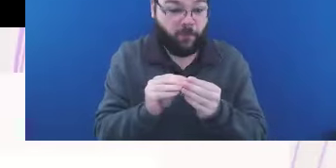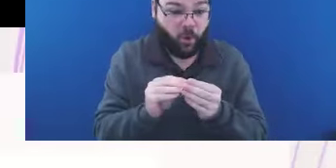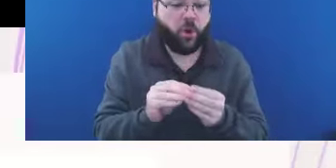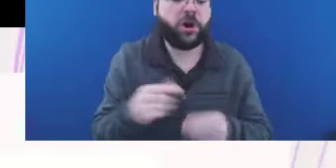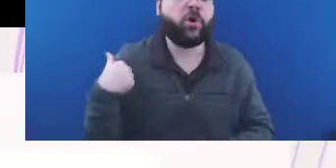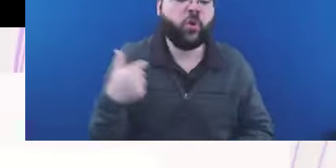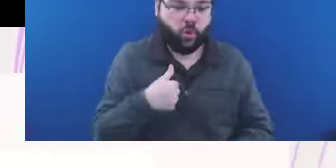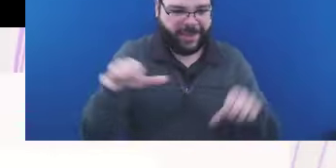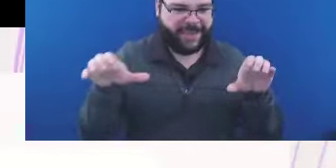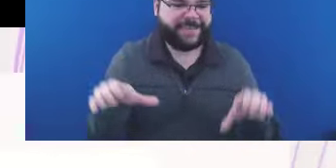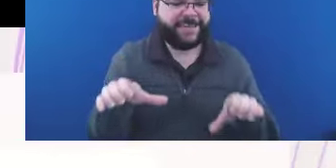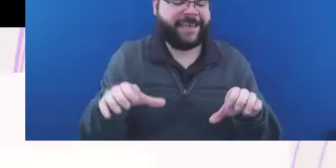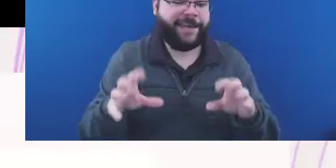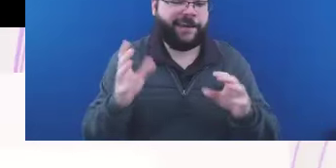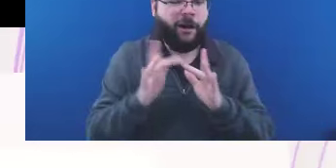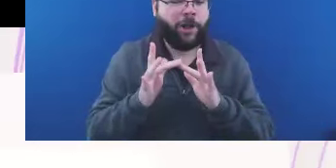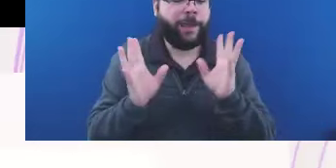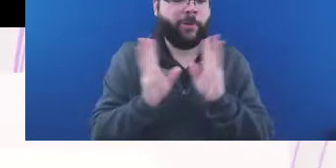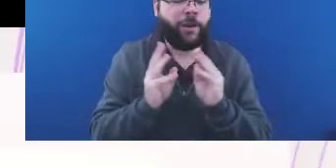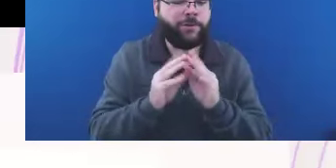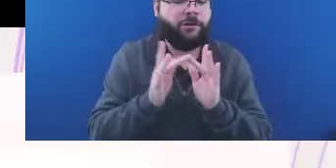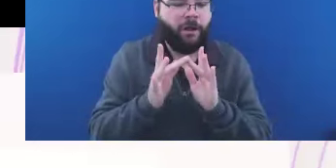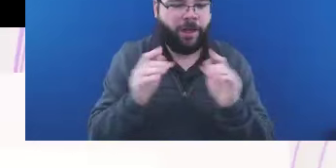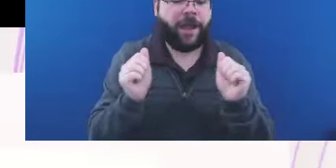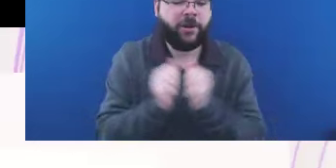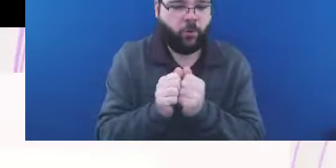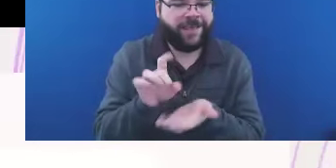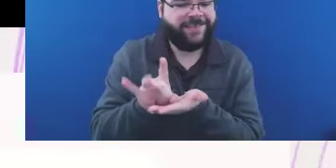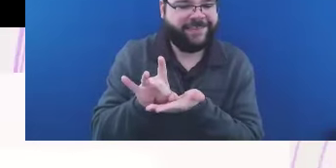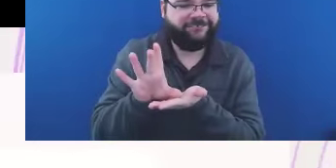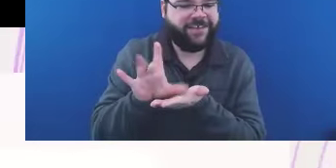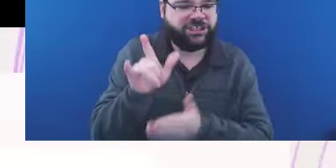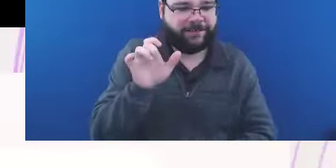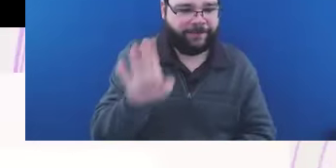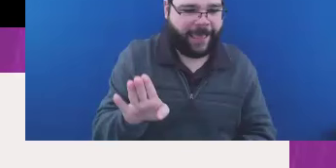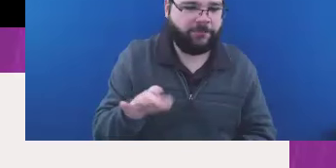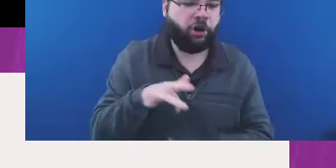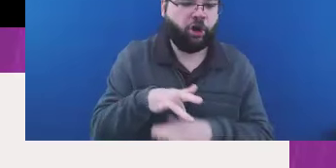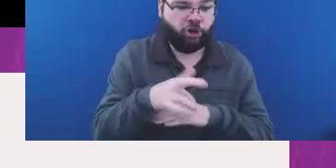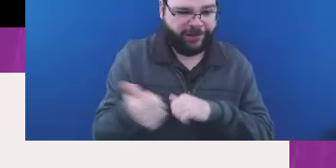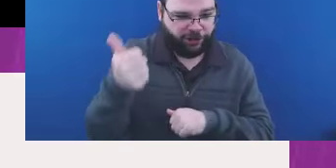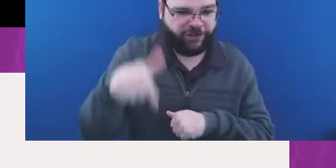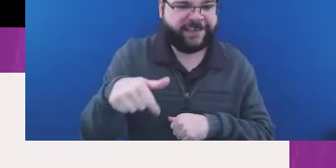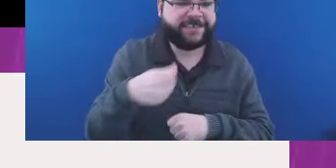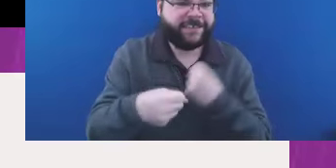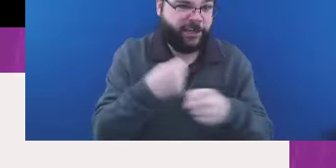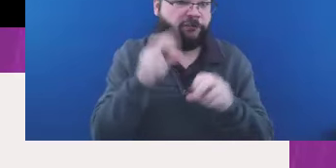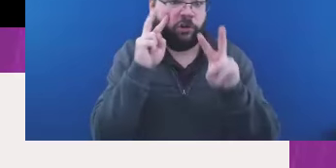with the Eviction Lab earlier this year. It's archived on our website if you'd like to learn more.